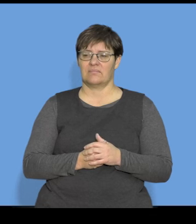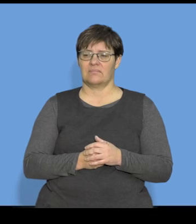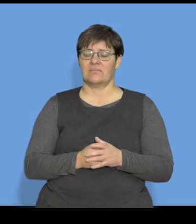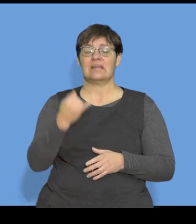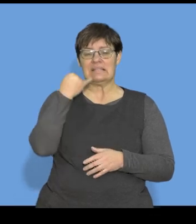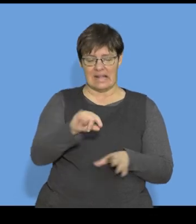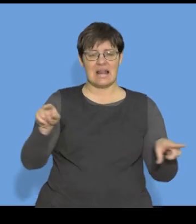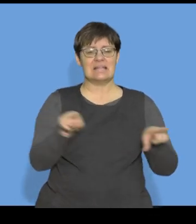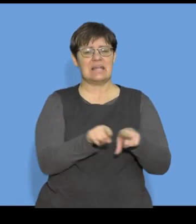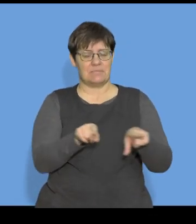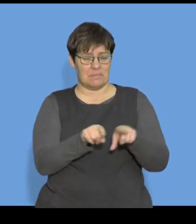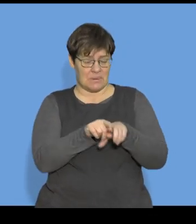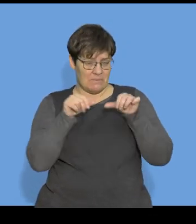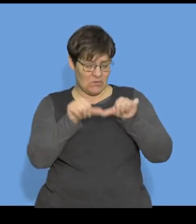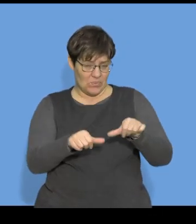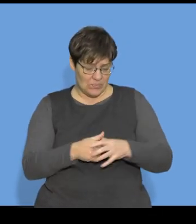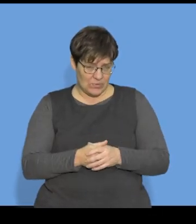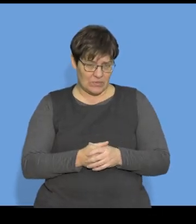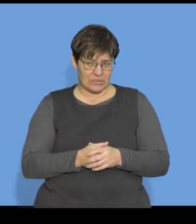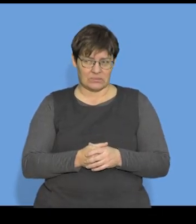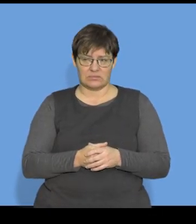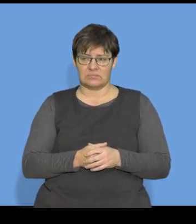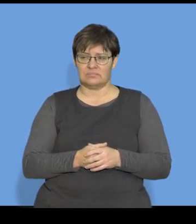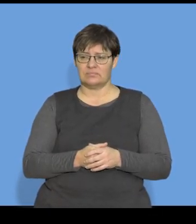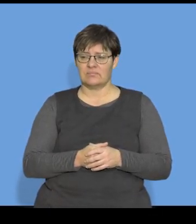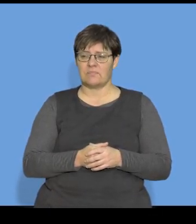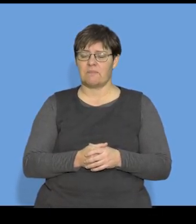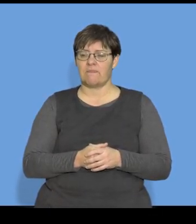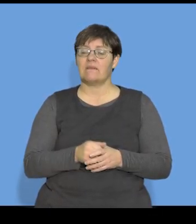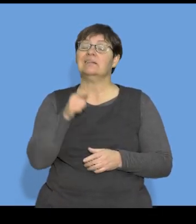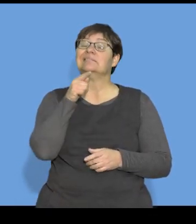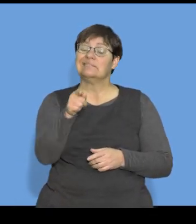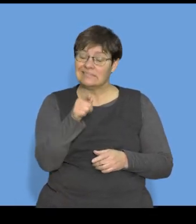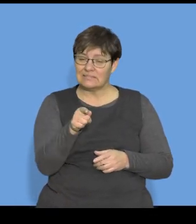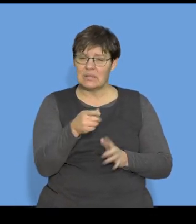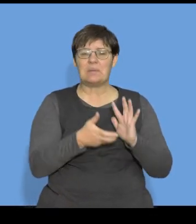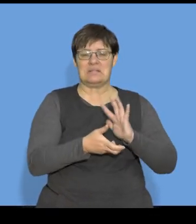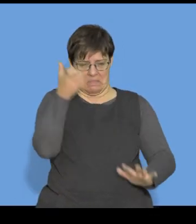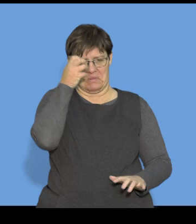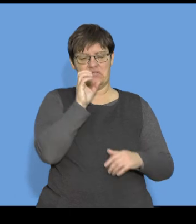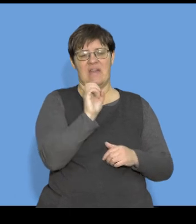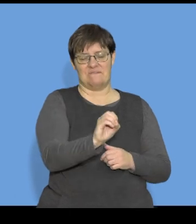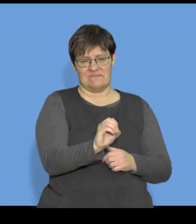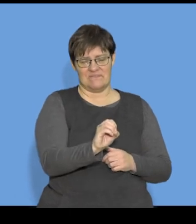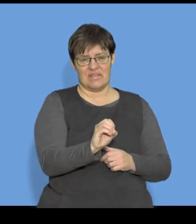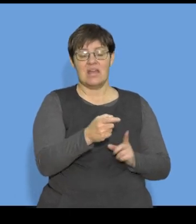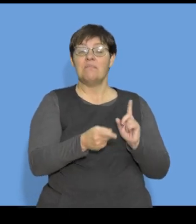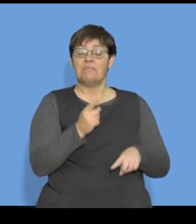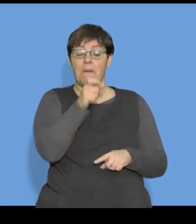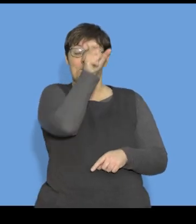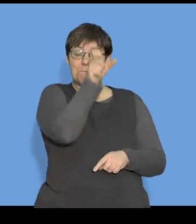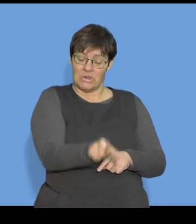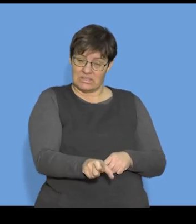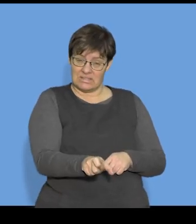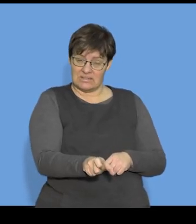one, still the same instruction. The one that are damaged